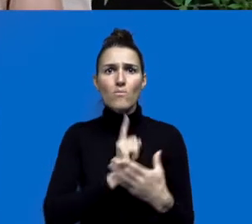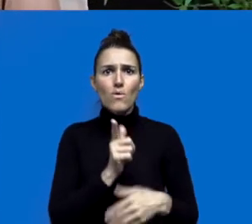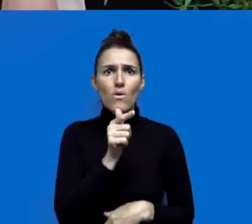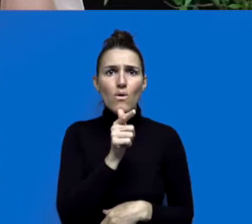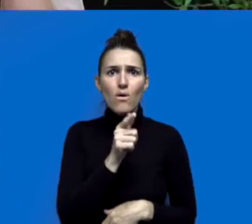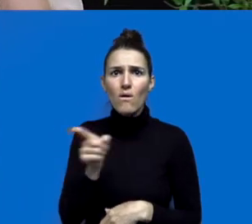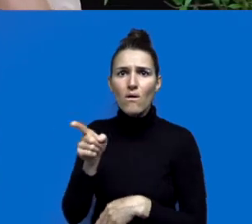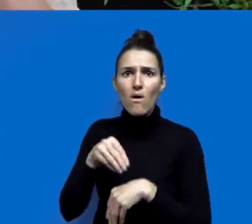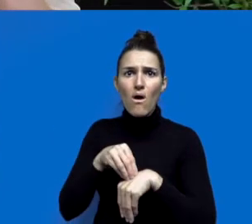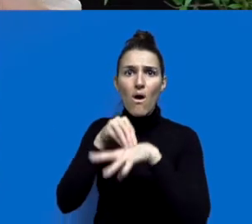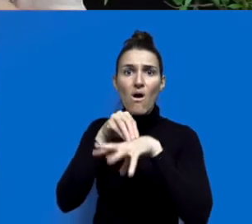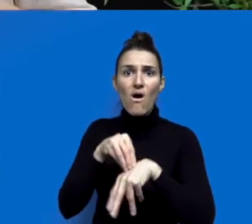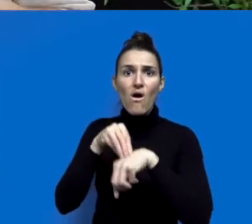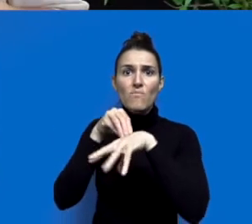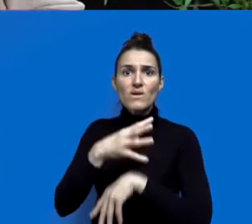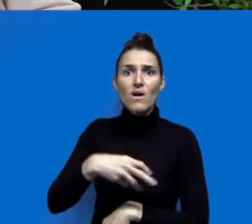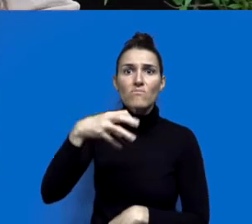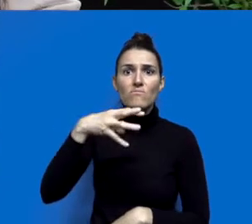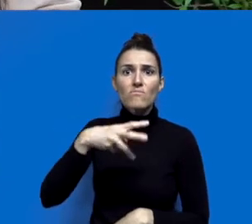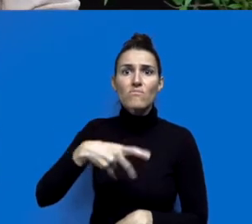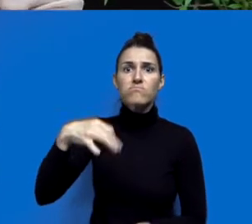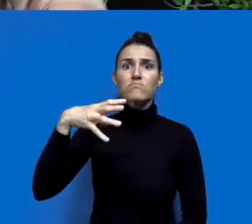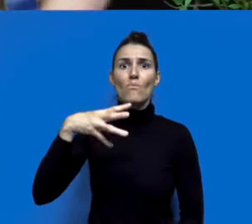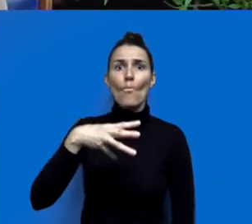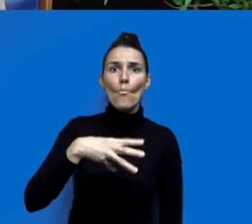an octopus,